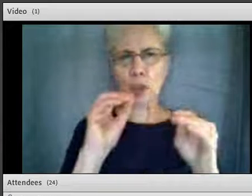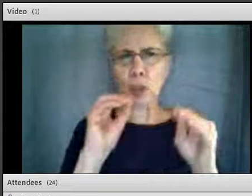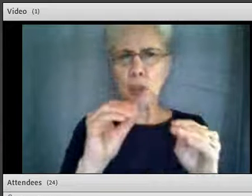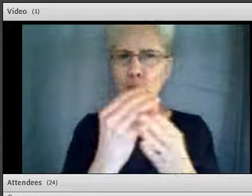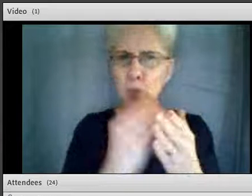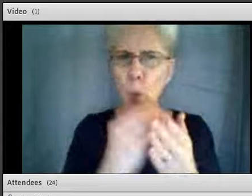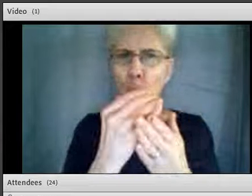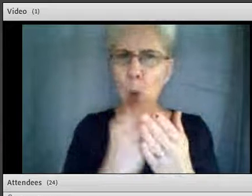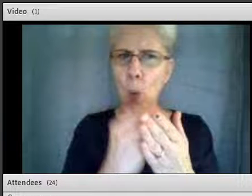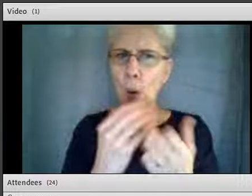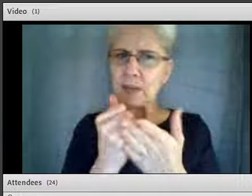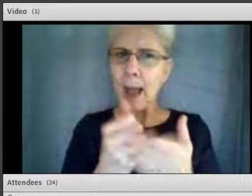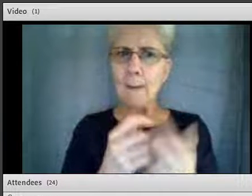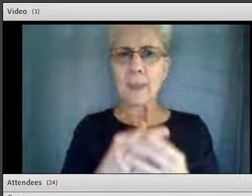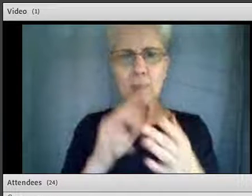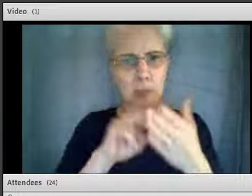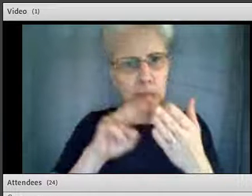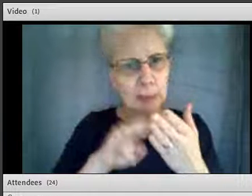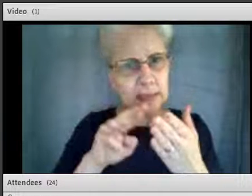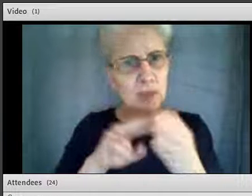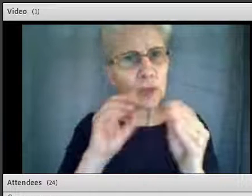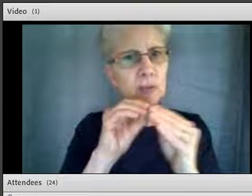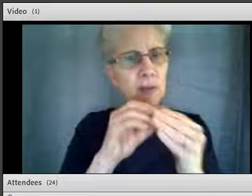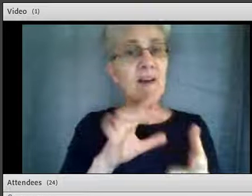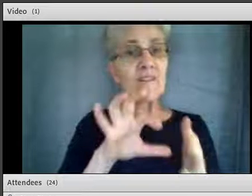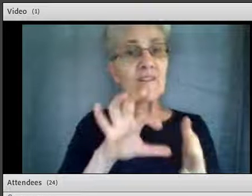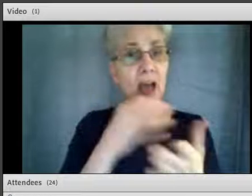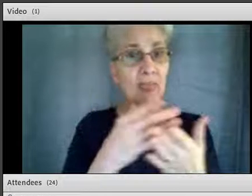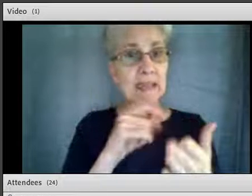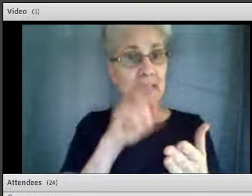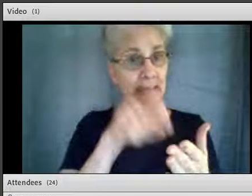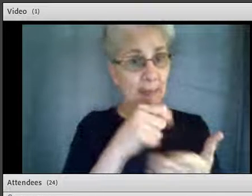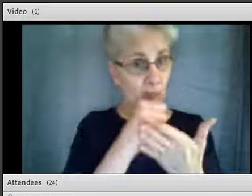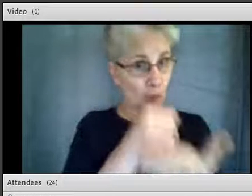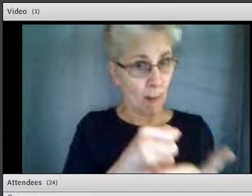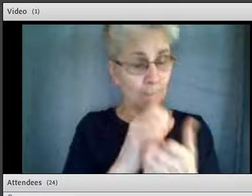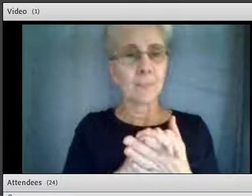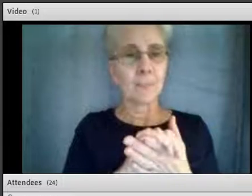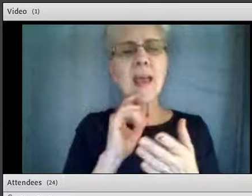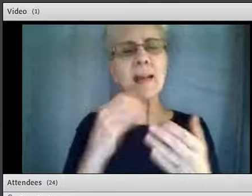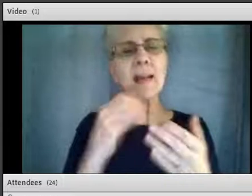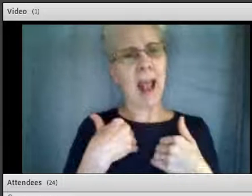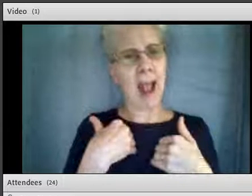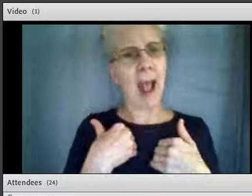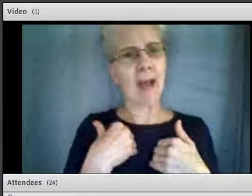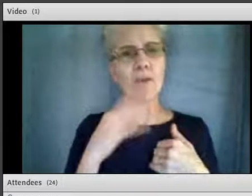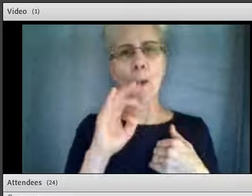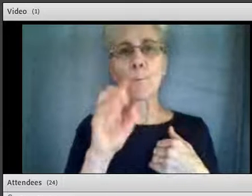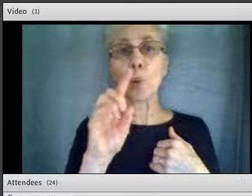resources and find that kind of stuff. So, and then have breadcrumbs to get them to all of the other information.